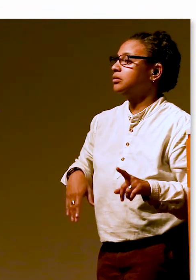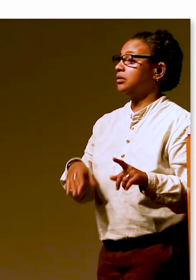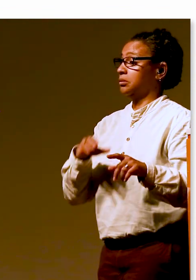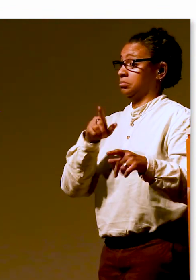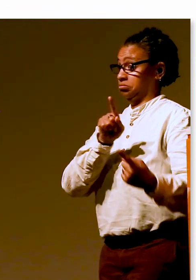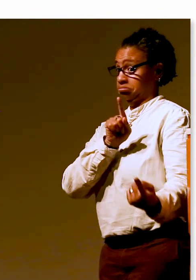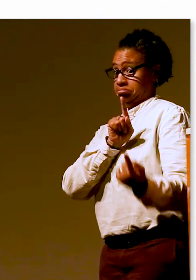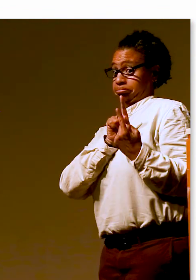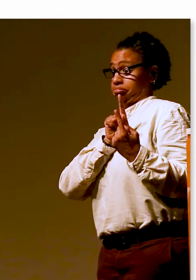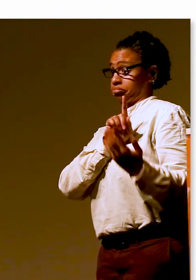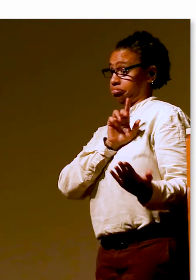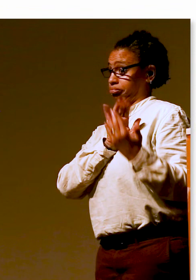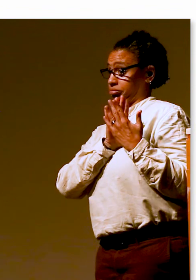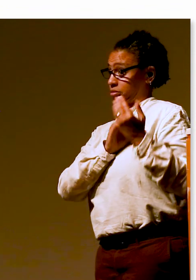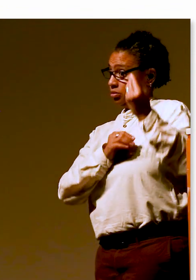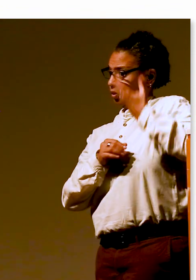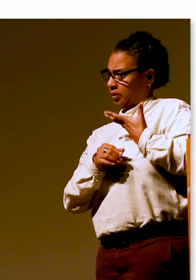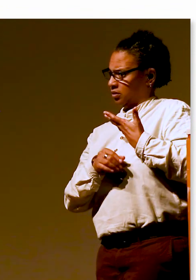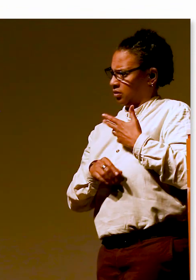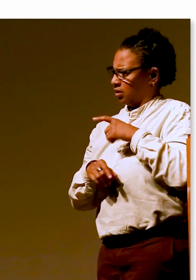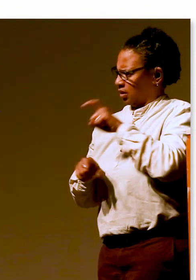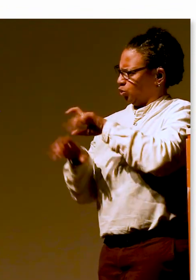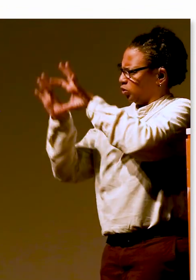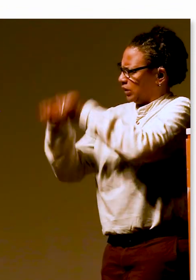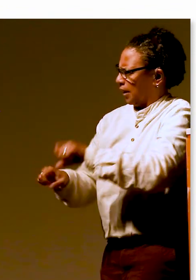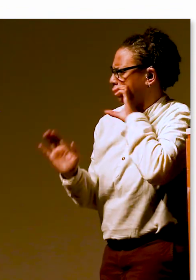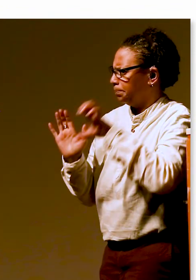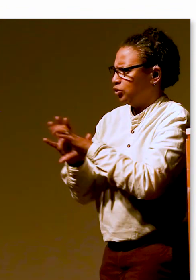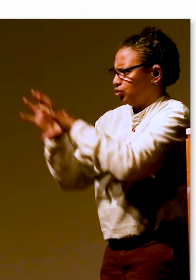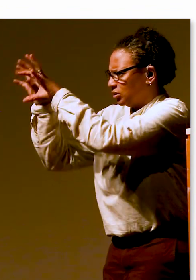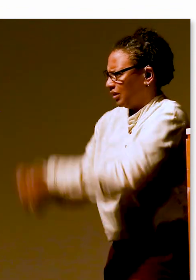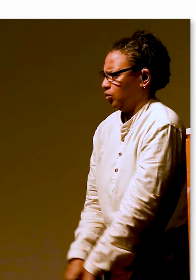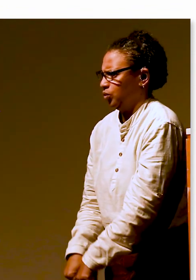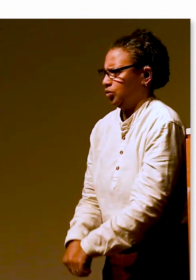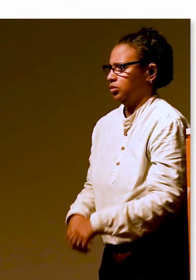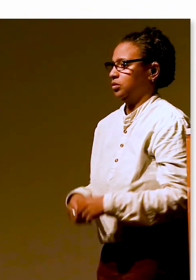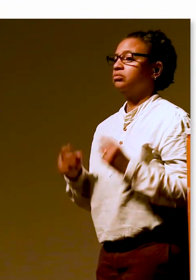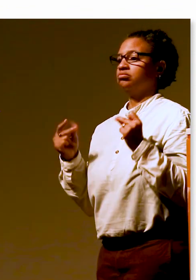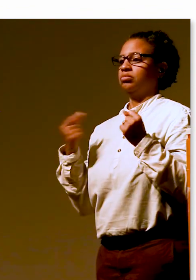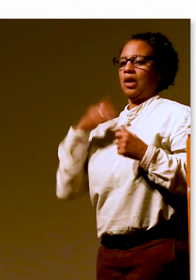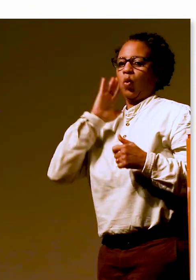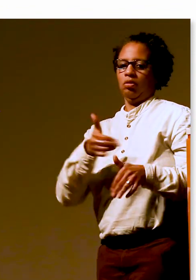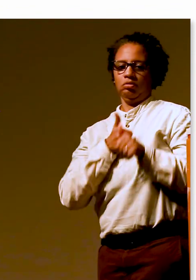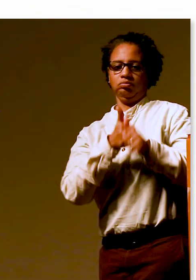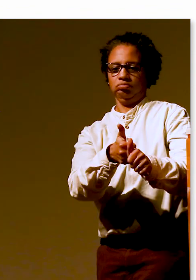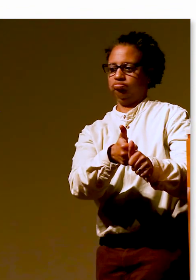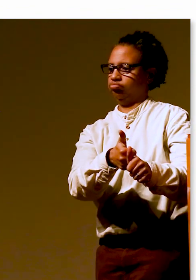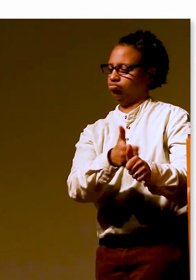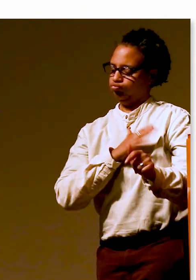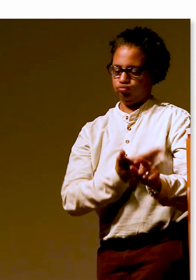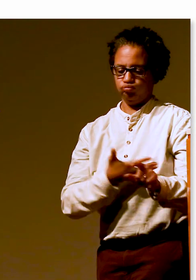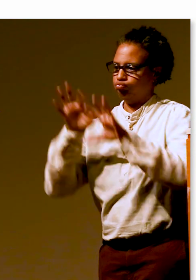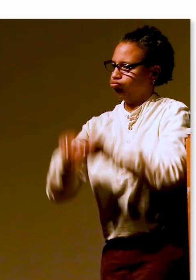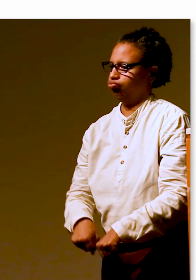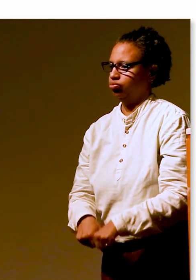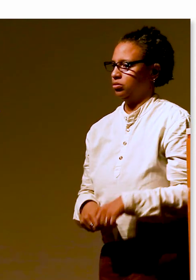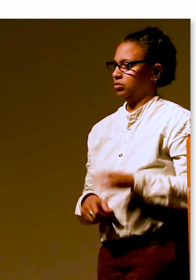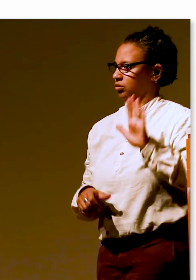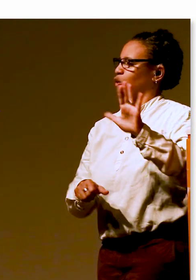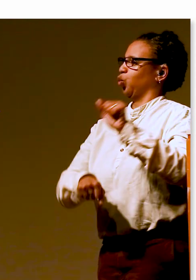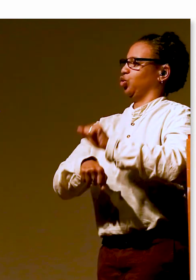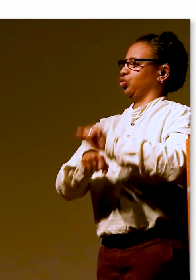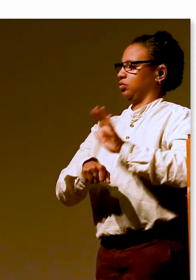try to be accountable to that. In building Black contemporary art especially too, because I was finding images and posting them,